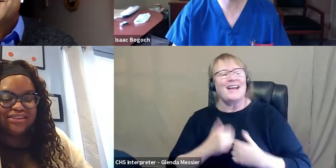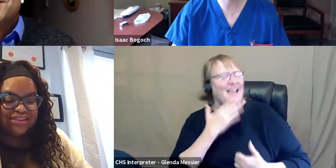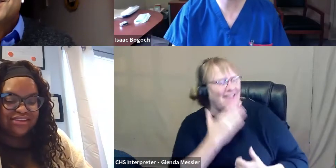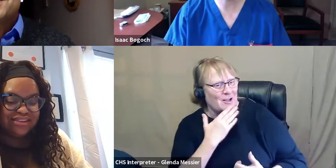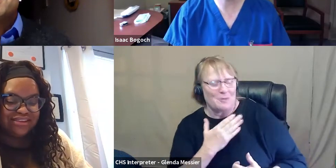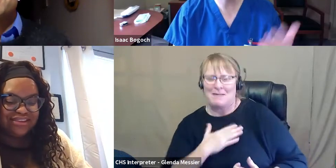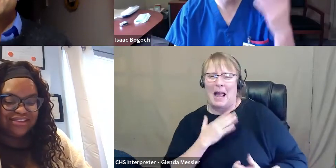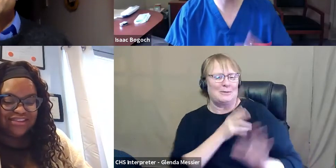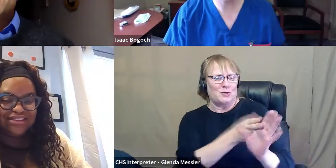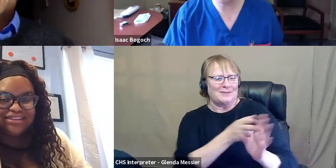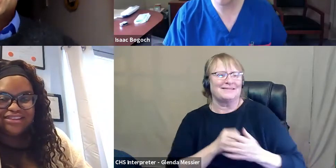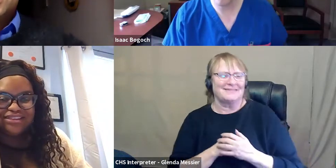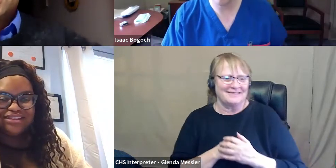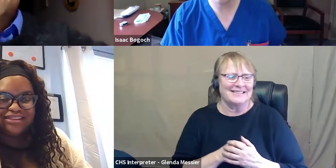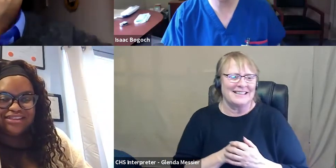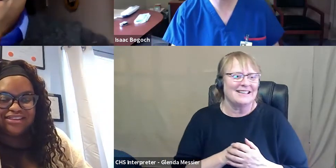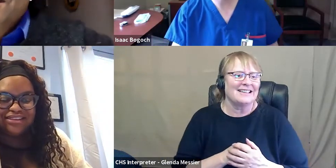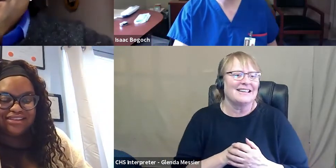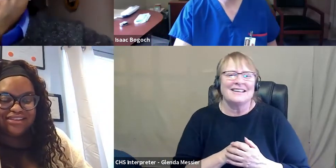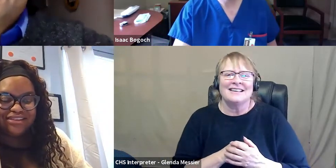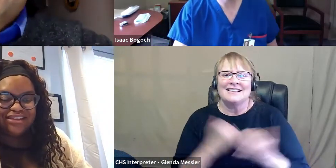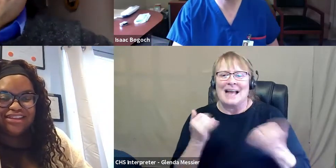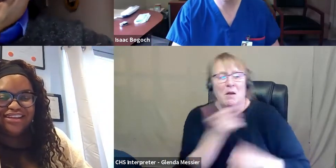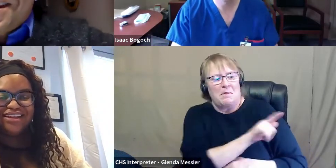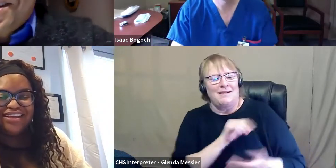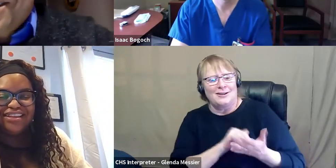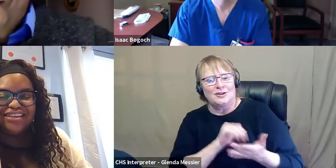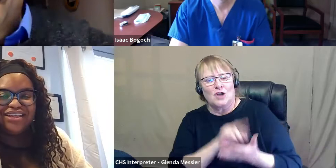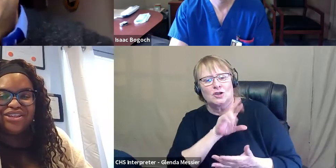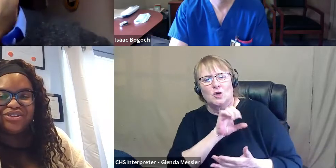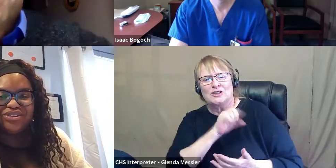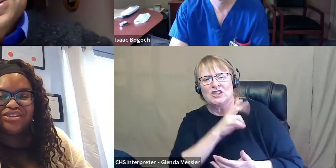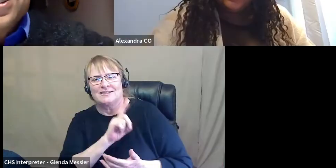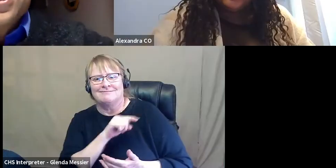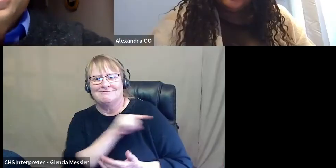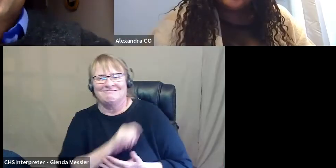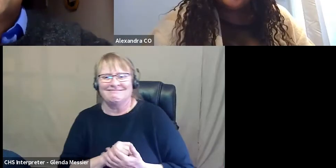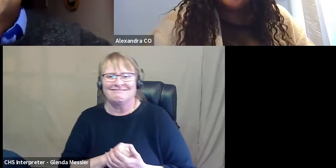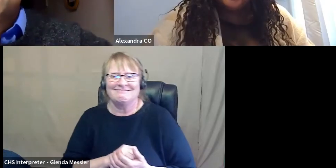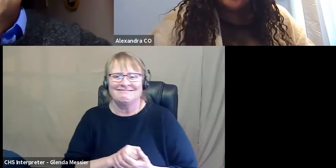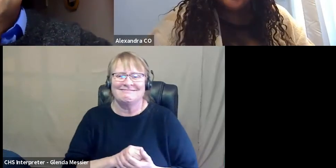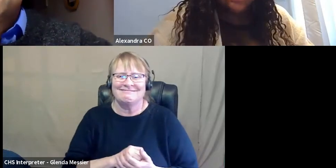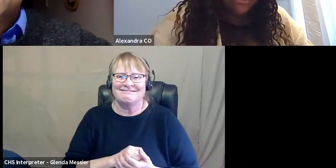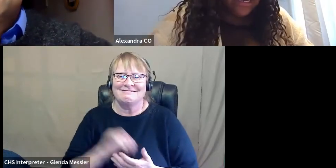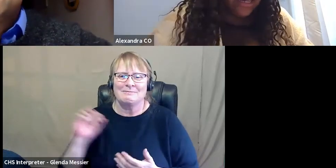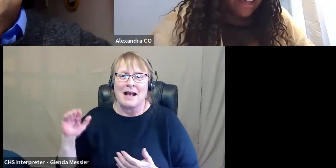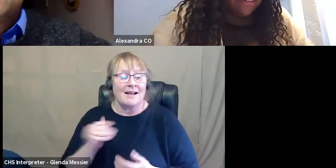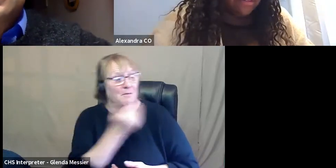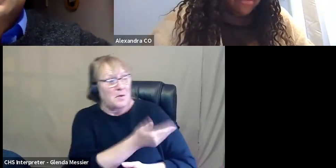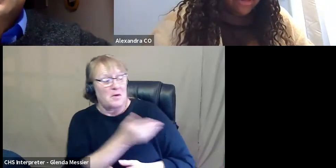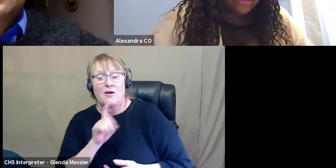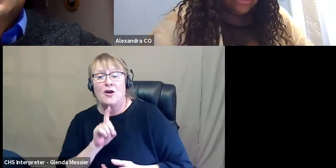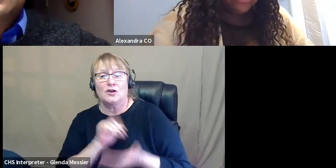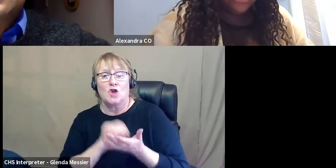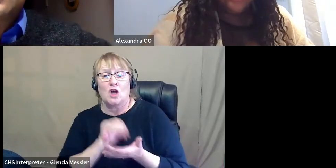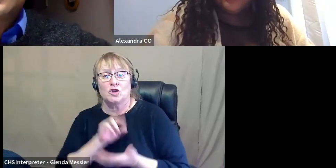Lovely to chat, everyone. And I'll leave you in the good hands of Dr. Rashid. Take care, Meb. Thanks, Isaac. Nice to see you. Dr. Rashid, I have